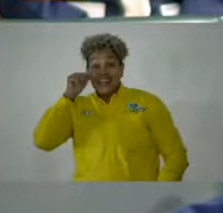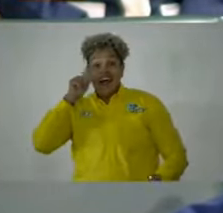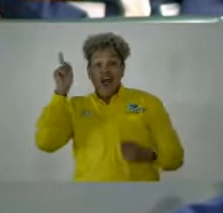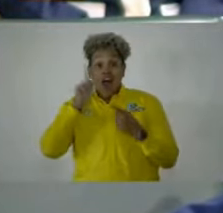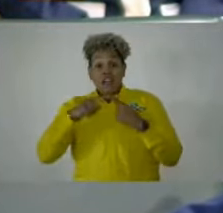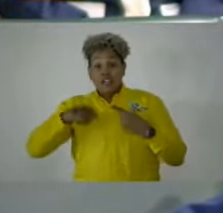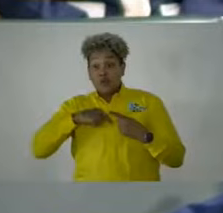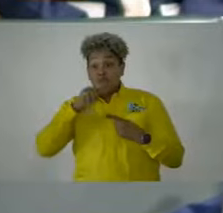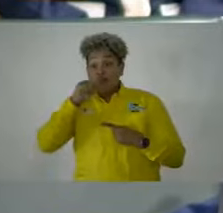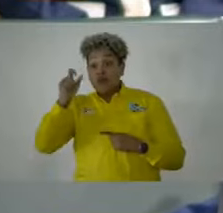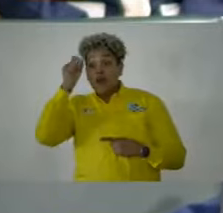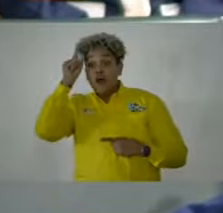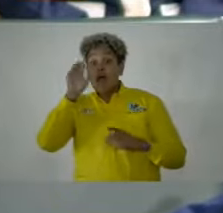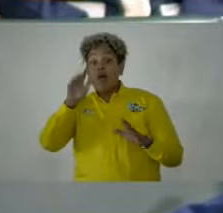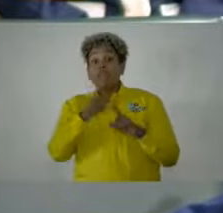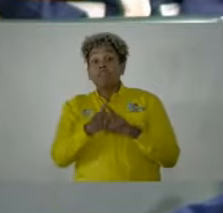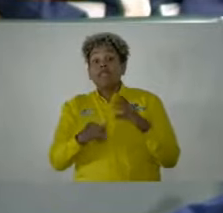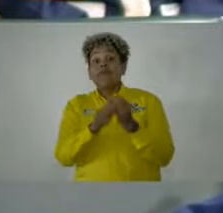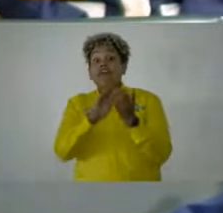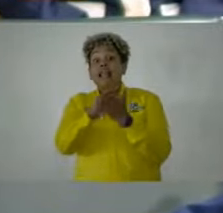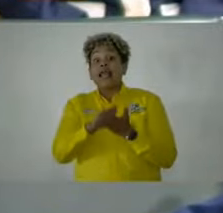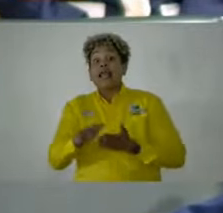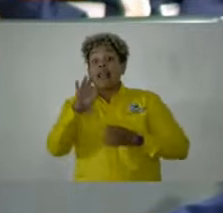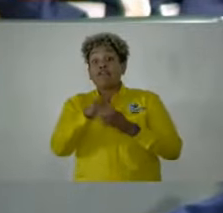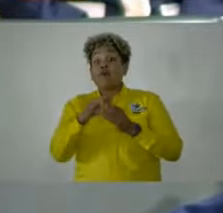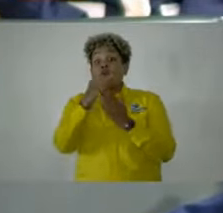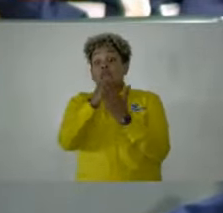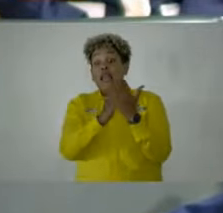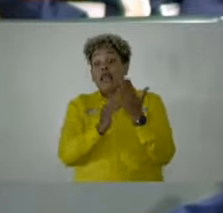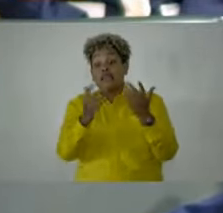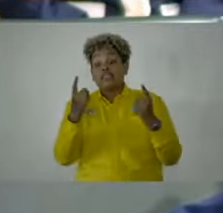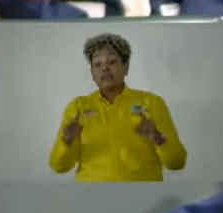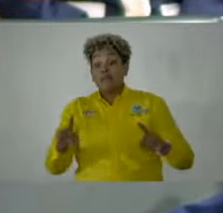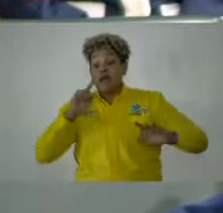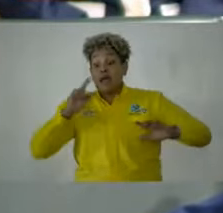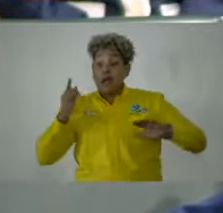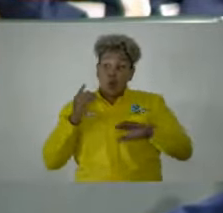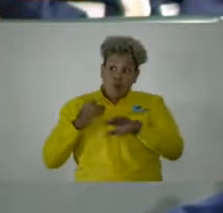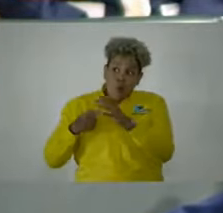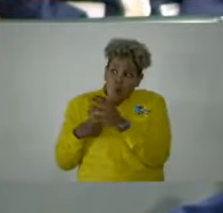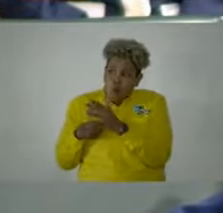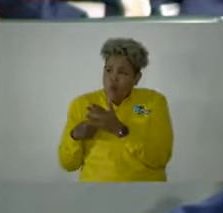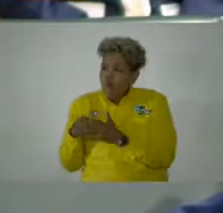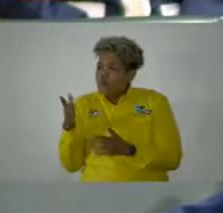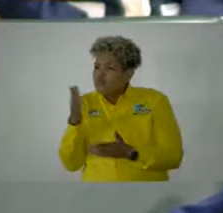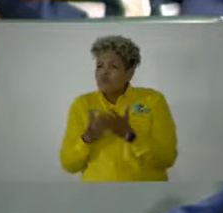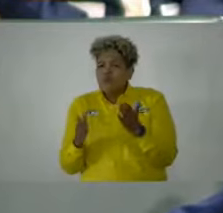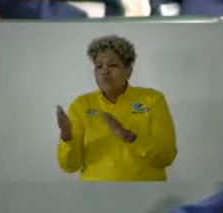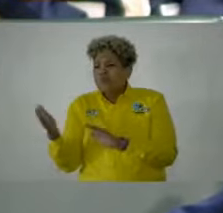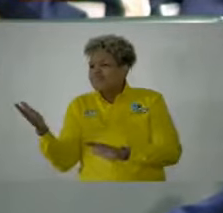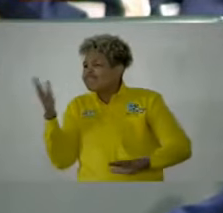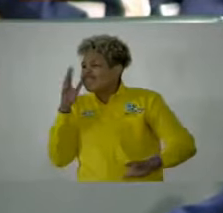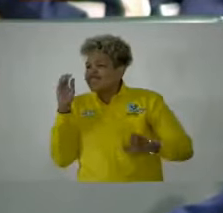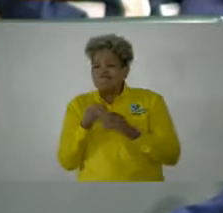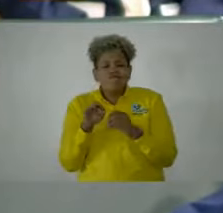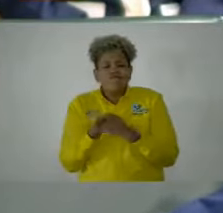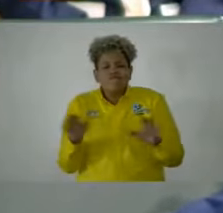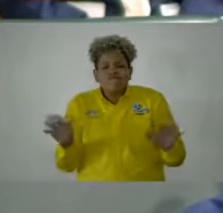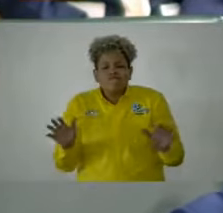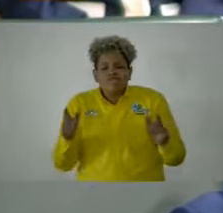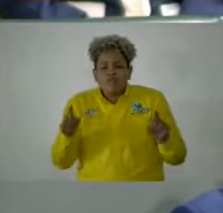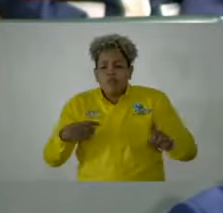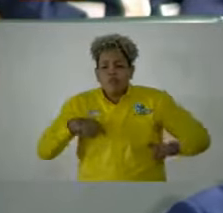until we comprehensively clean up the voters list by a long overdue re-verification exercise, we